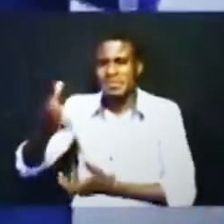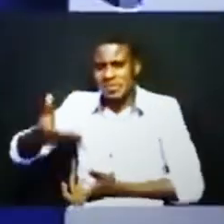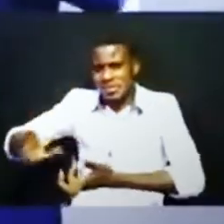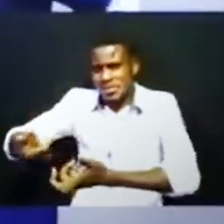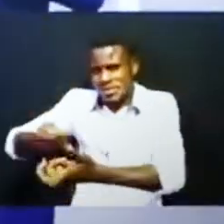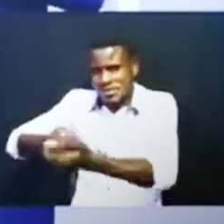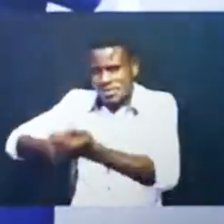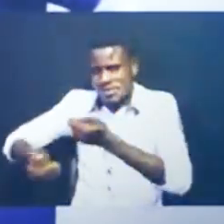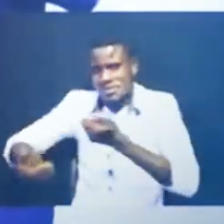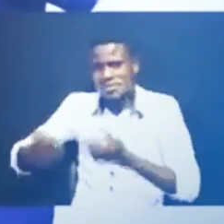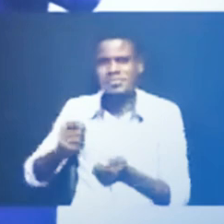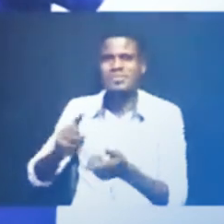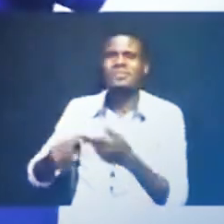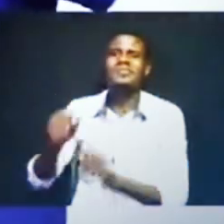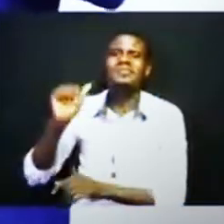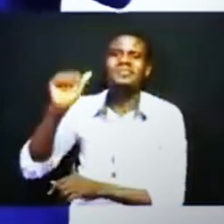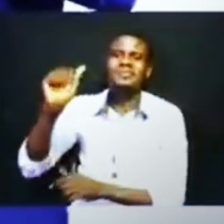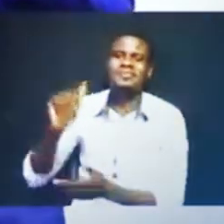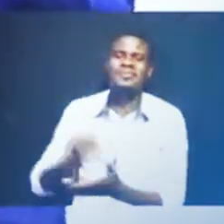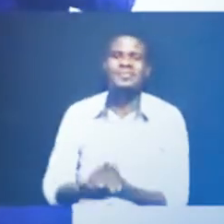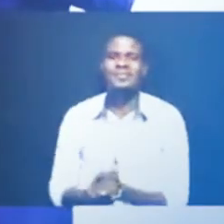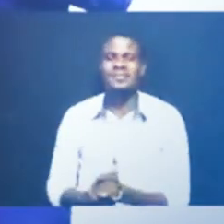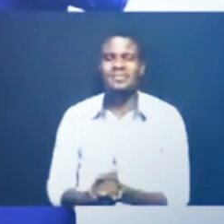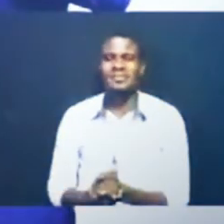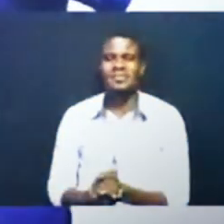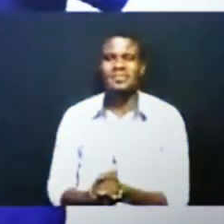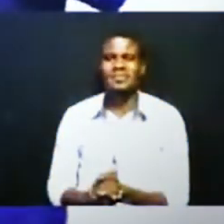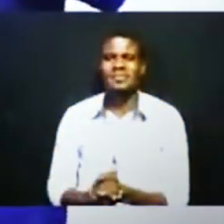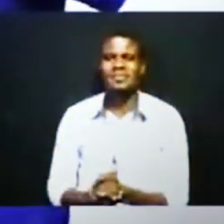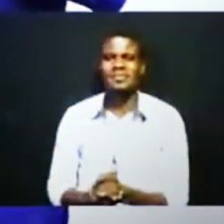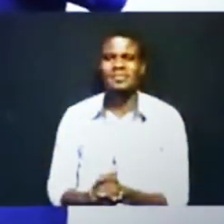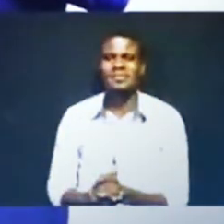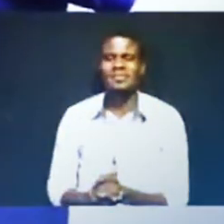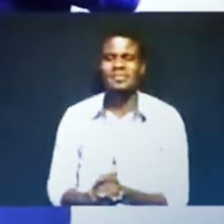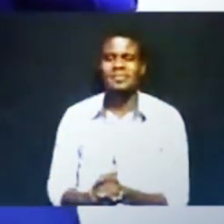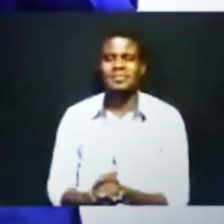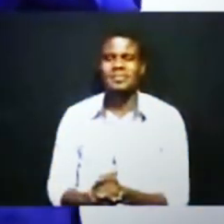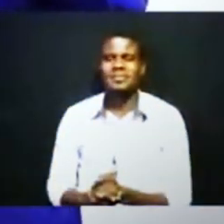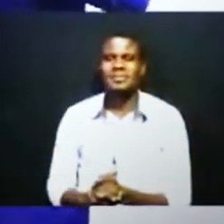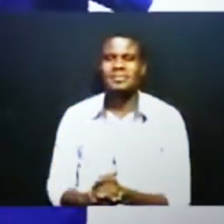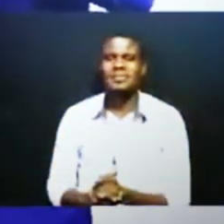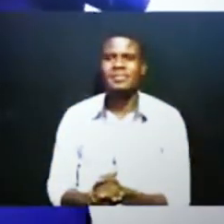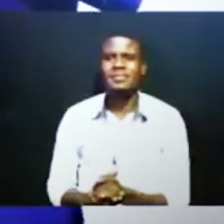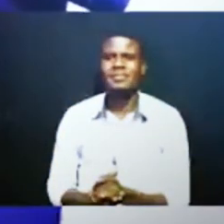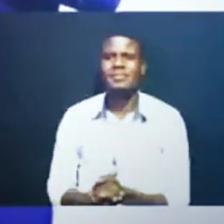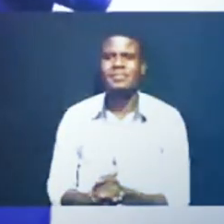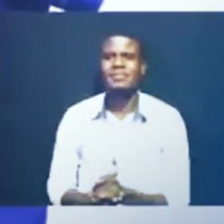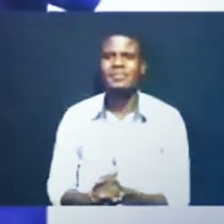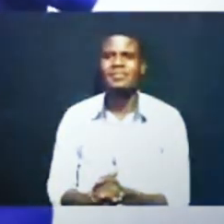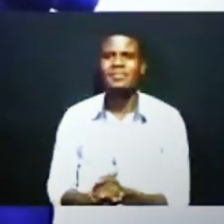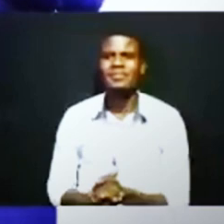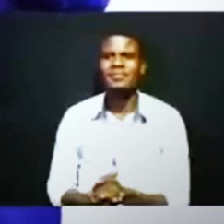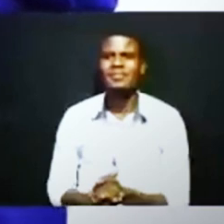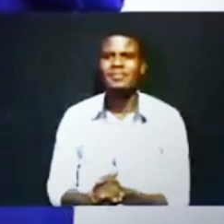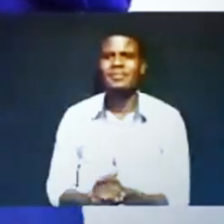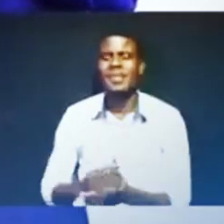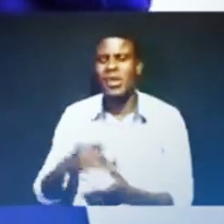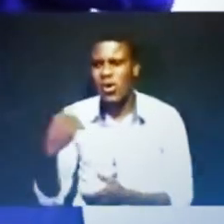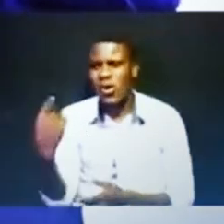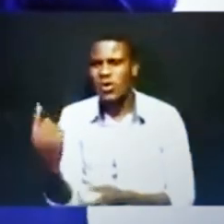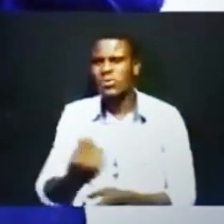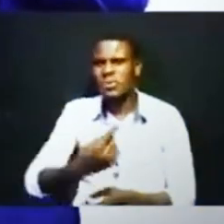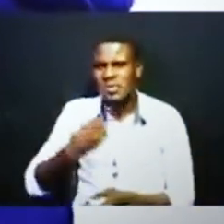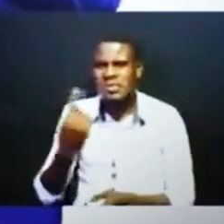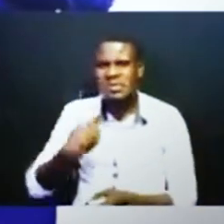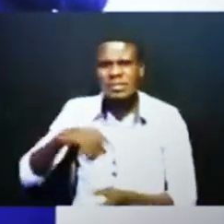atwe nipanya na amane ho esanse enye wanu onyam ne hia ewa brabom nemum ewurade enu onyam. We are always looking for